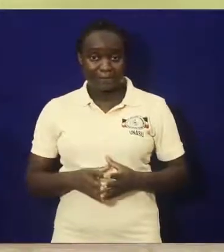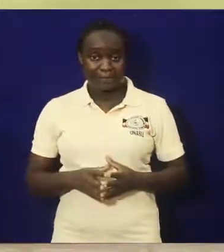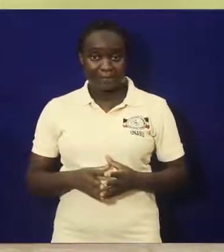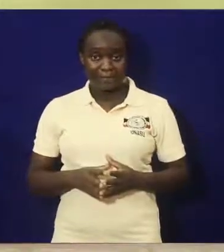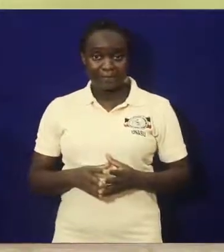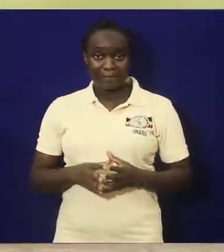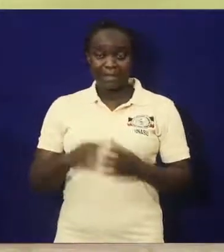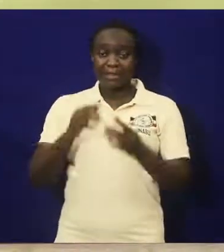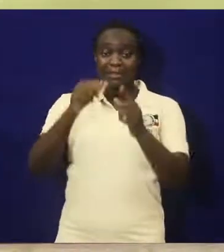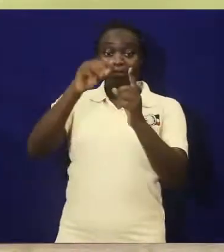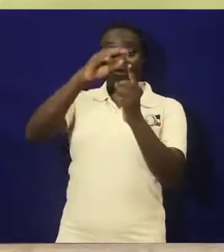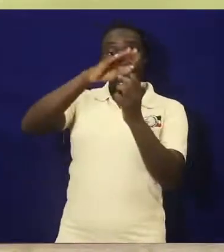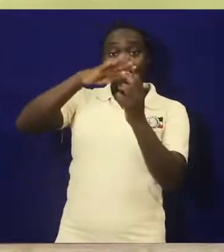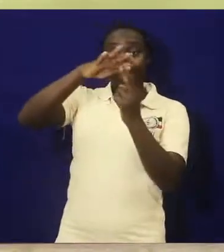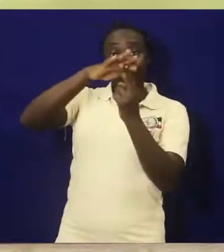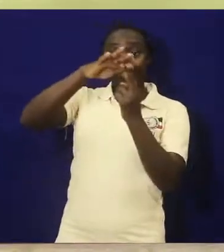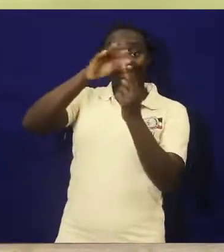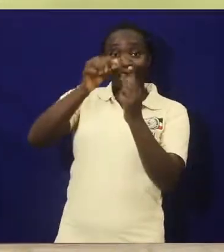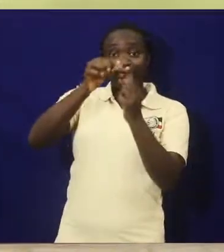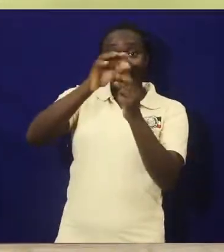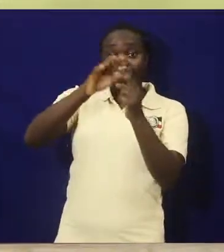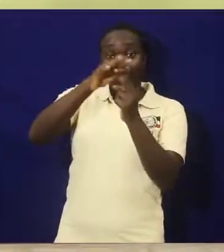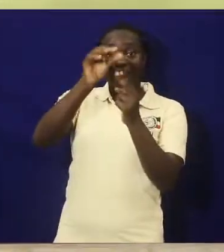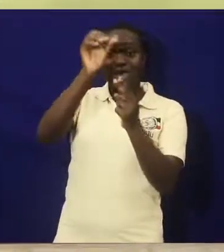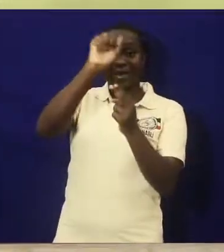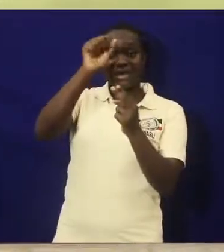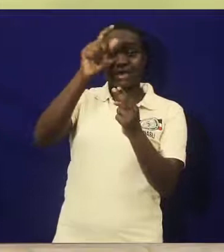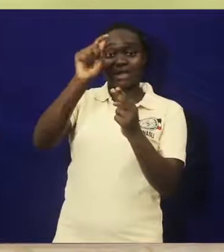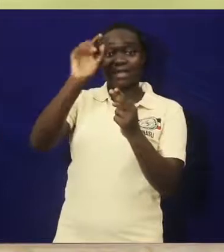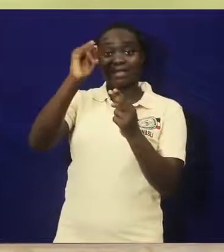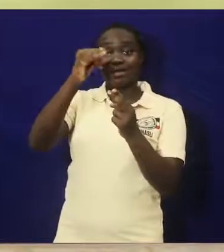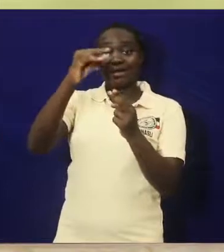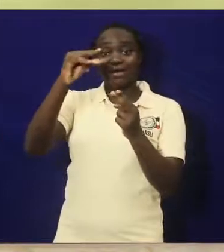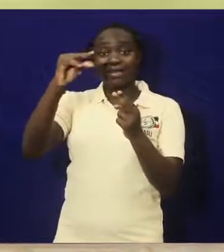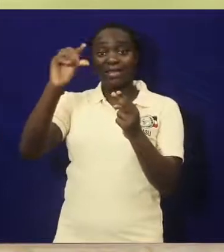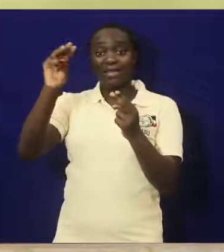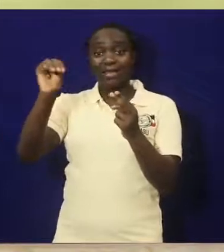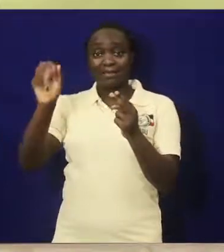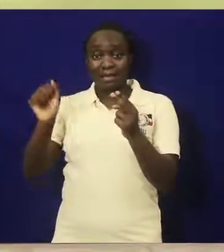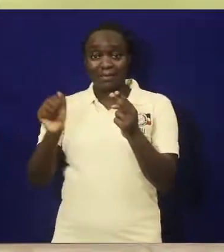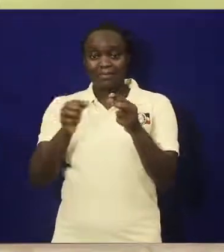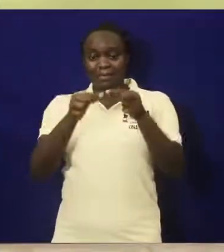The stigma, the style, the ovary.